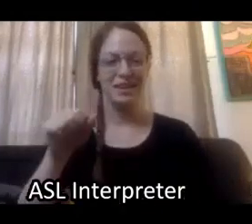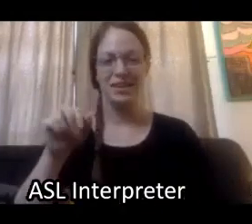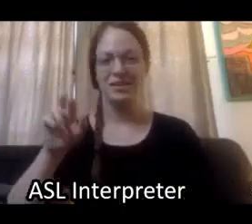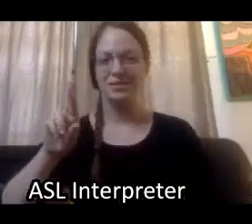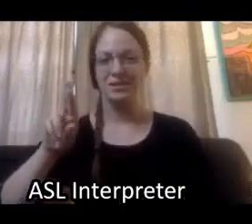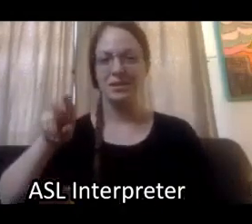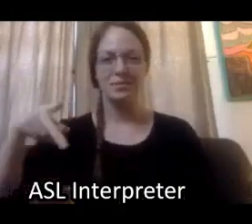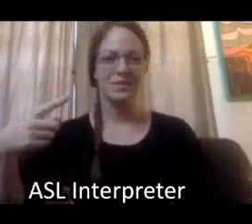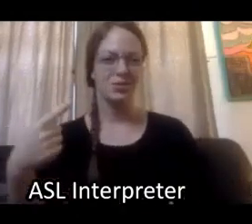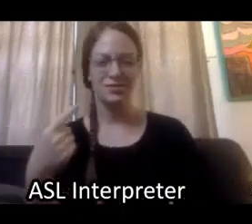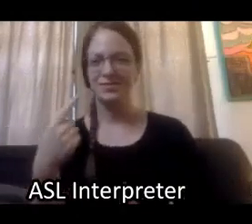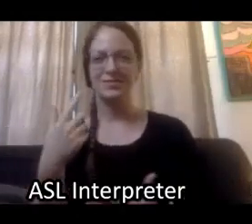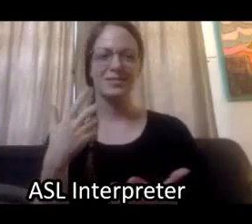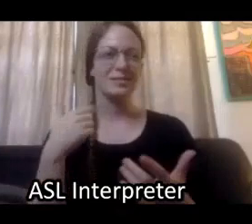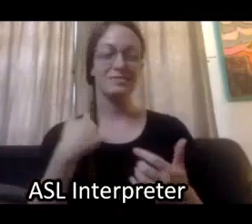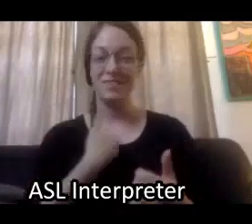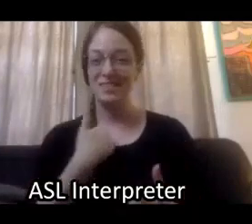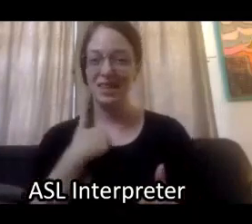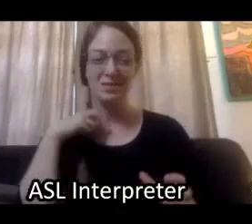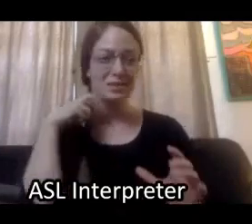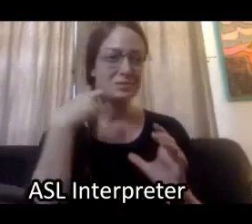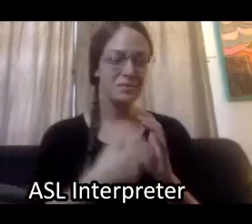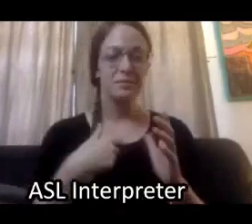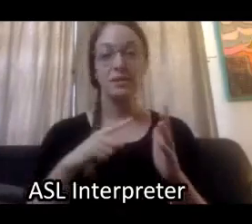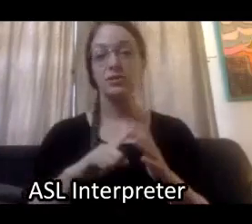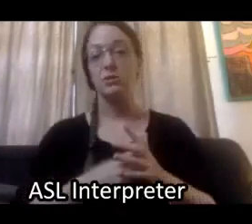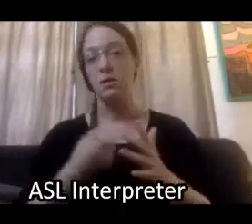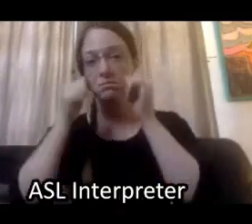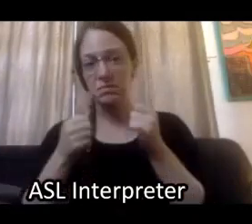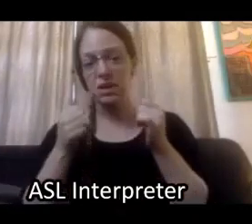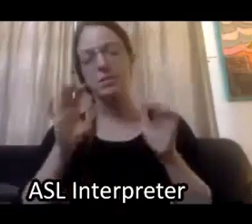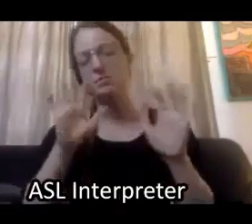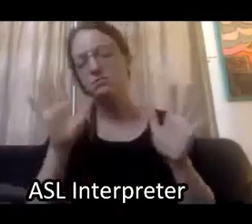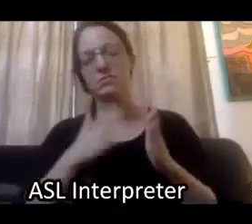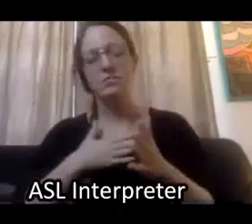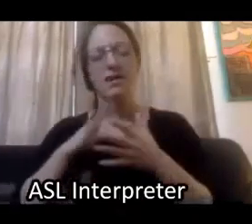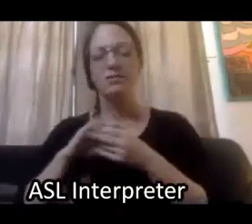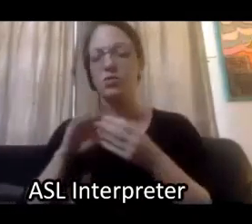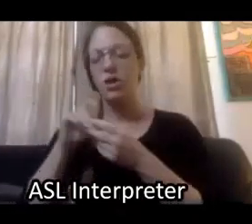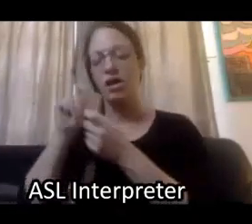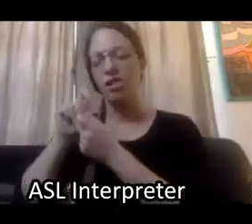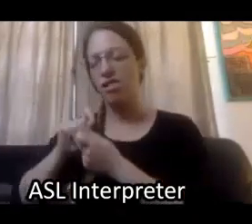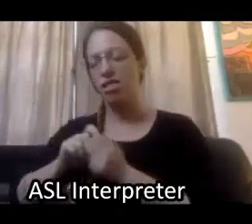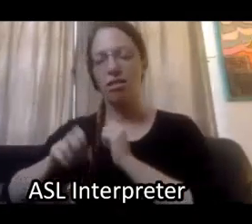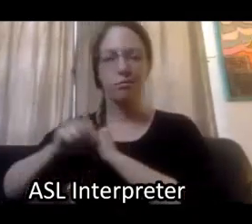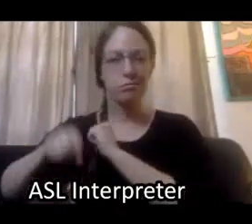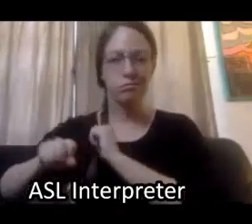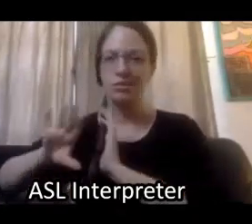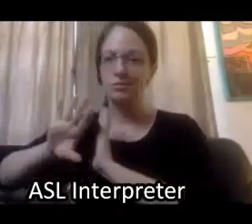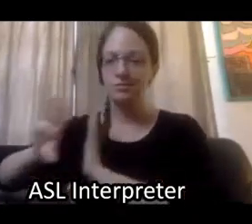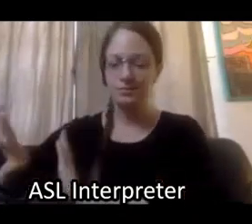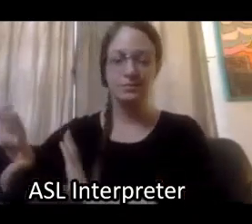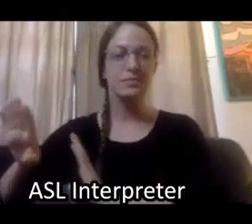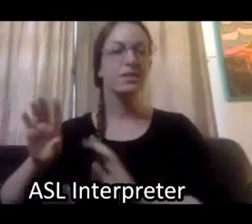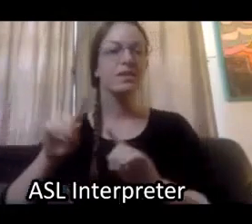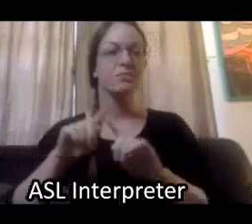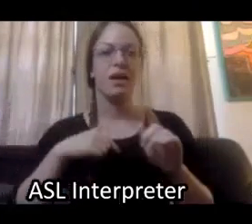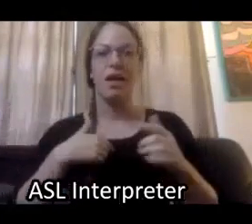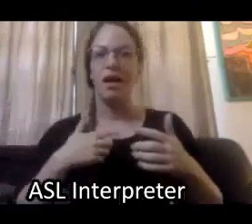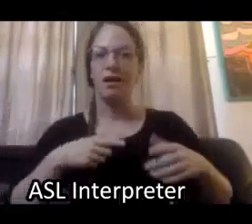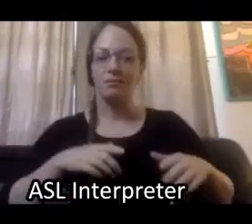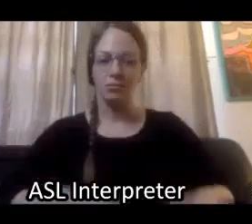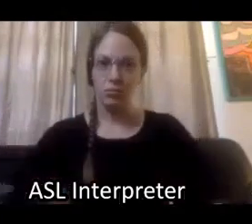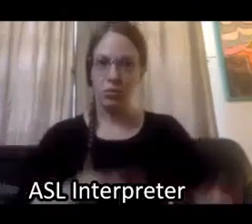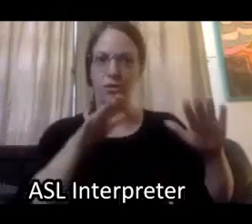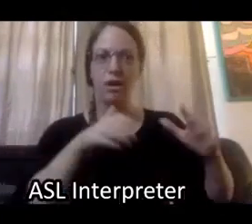I started losing my vision. Not that you guys need to know my story in detail, but I was a video gamer as a child. And then as